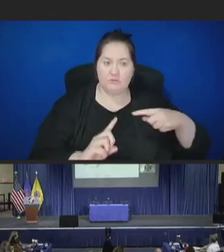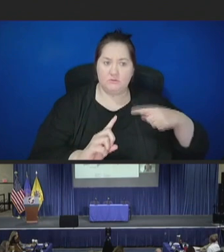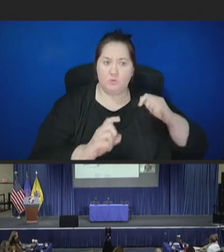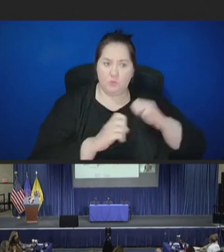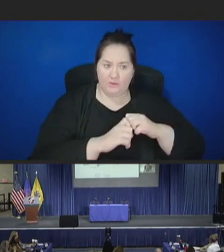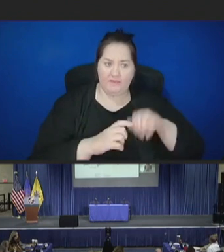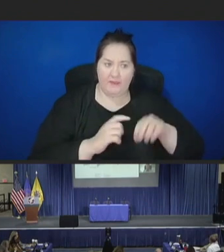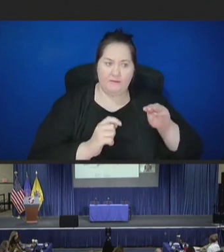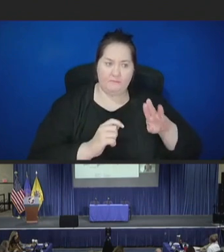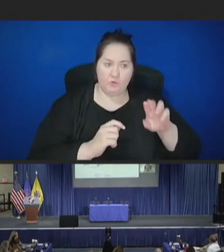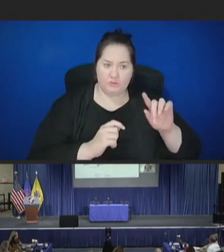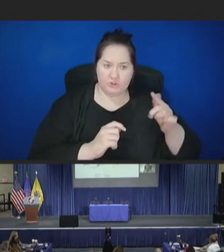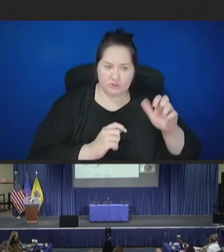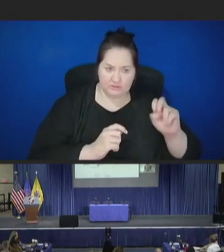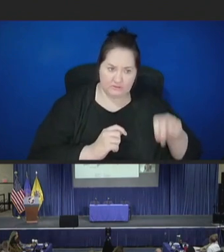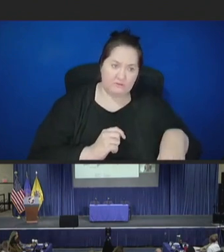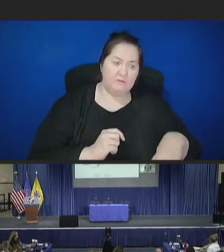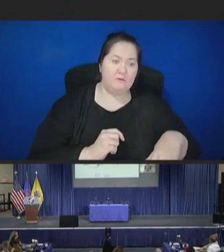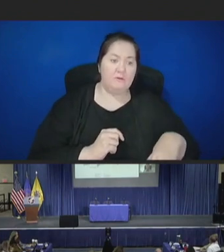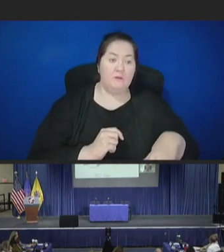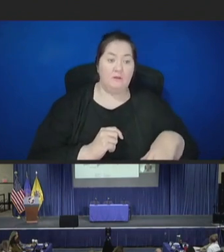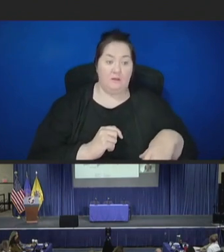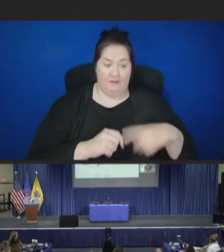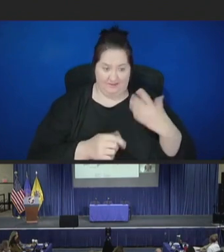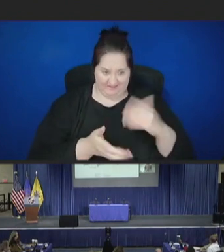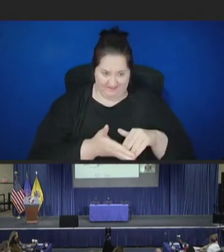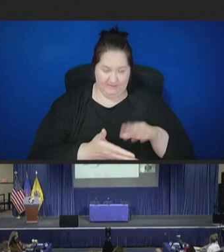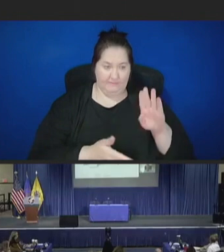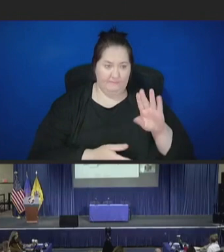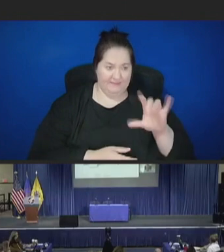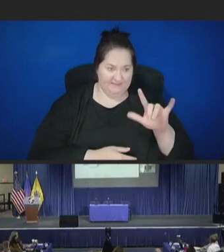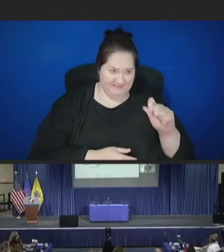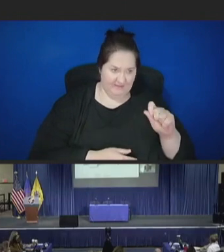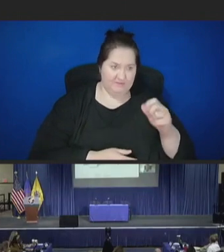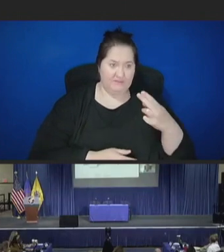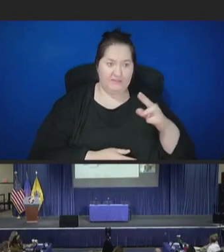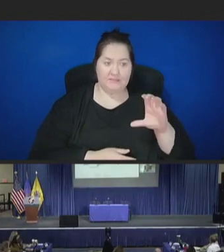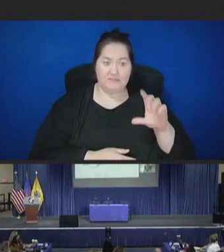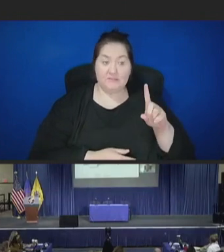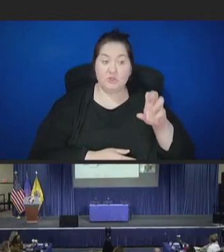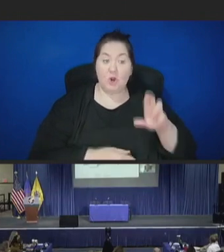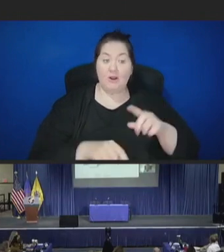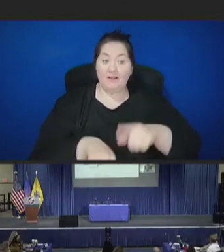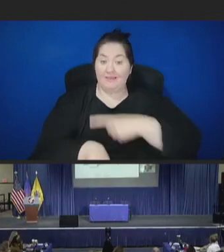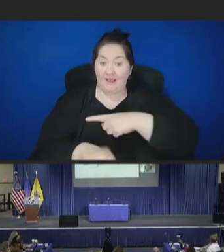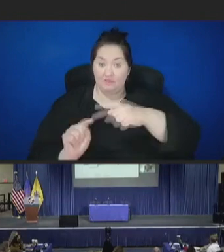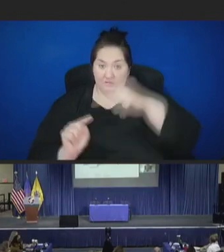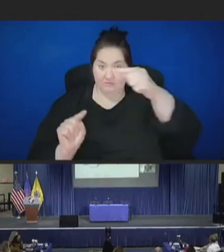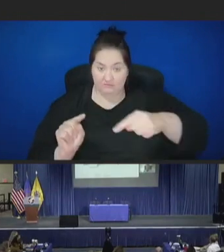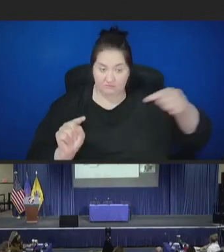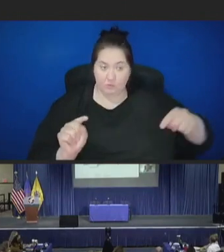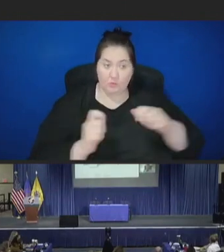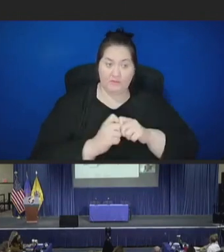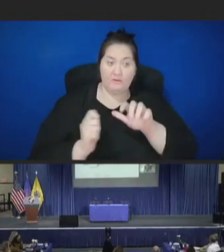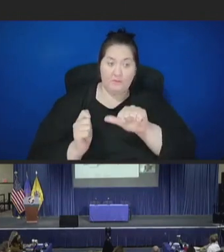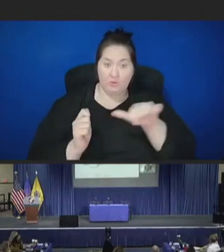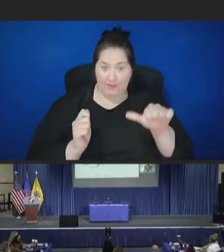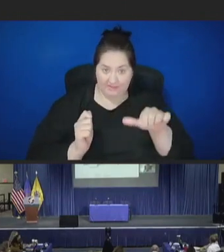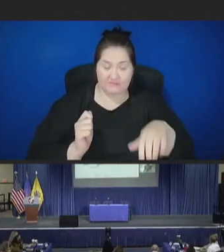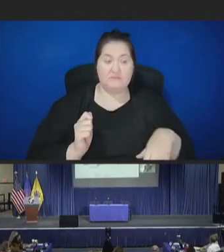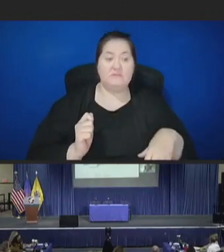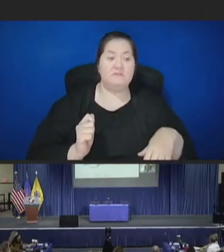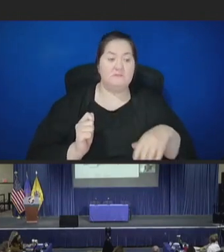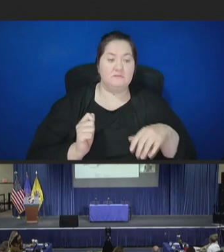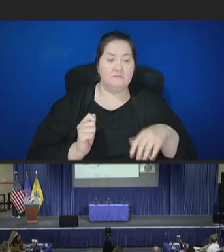first of all, if you again look at the length distribution of the B cells triggered in these genetically engineered mice, by our immunogens, you again see